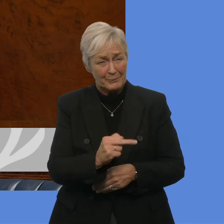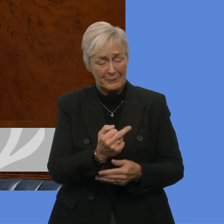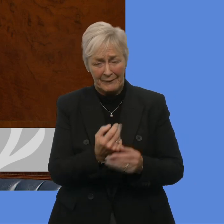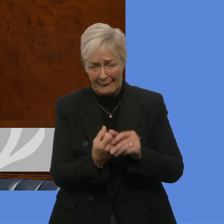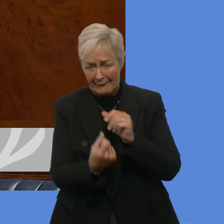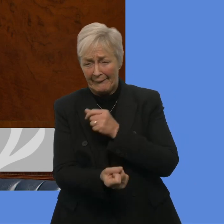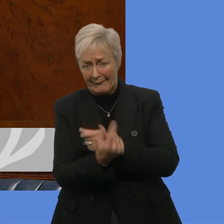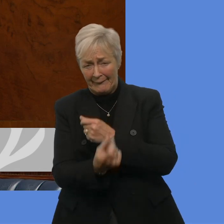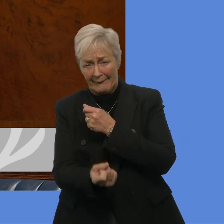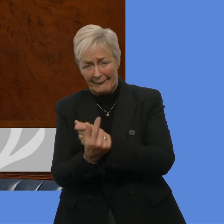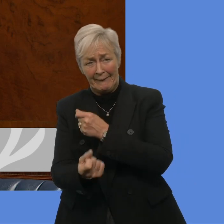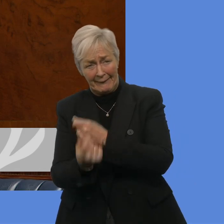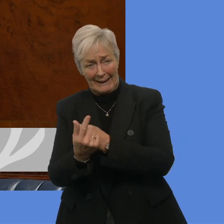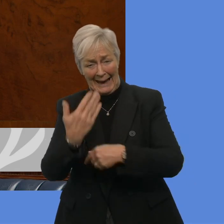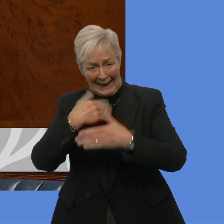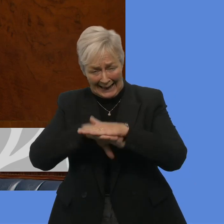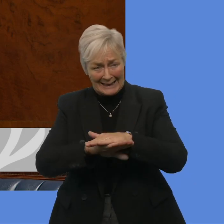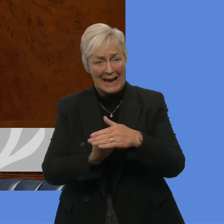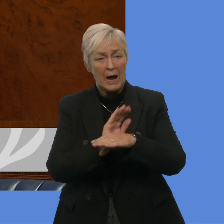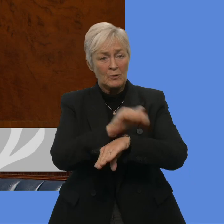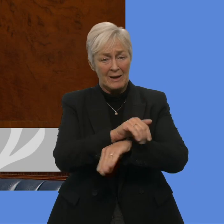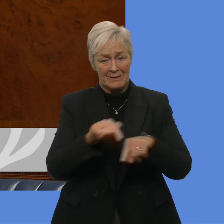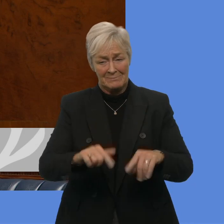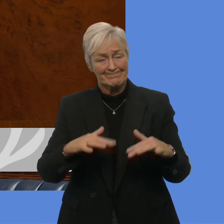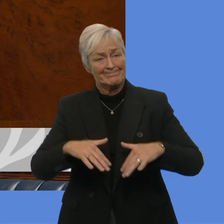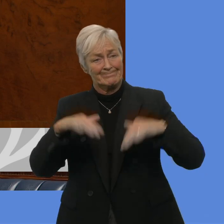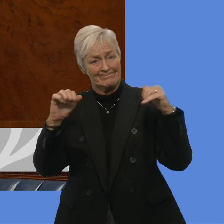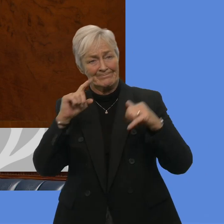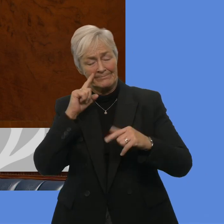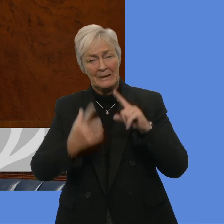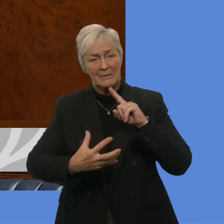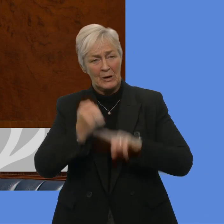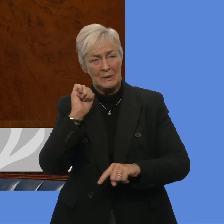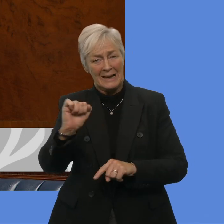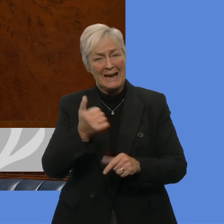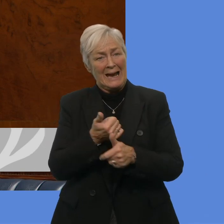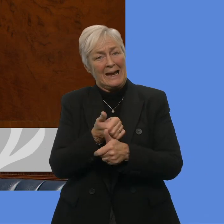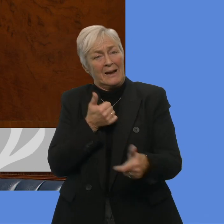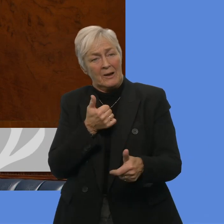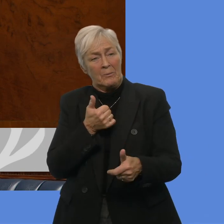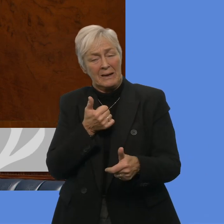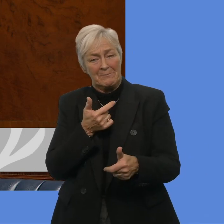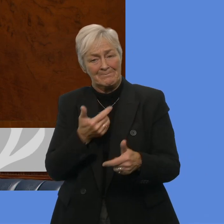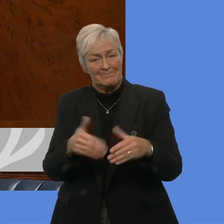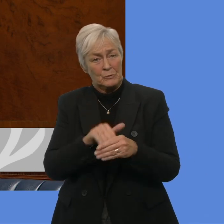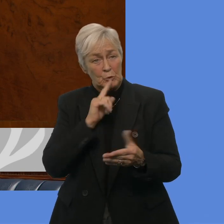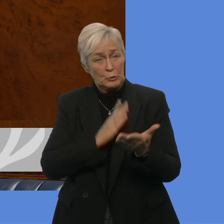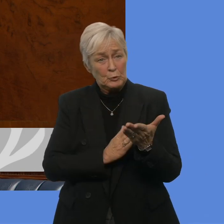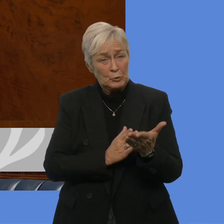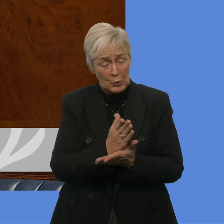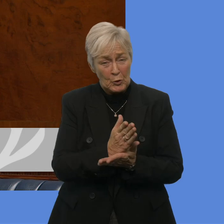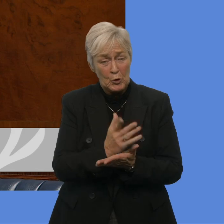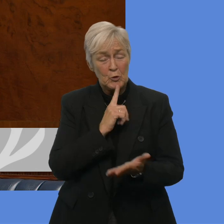this House and outside continue to point the finger at our main industry, when the truth is, and you've just outlined it today,